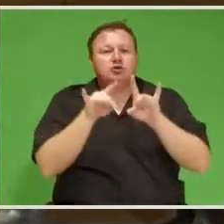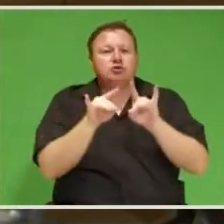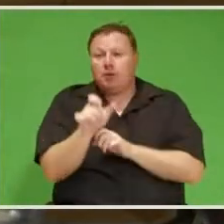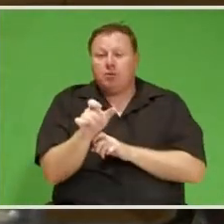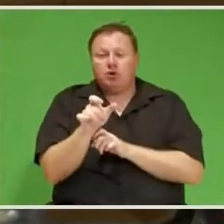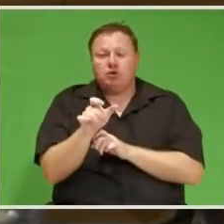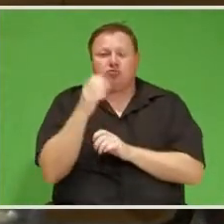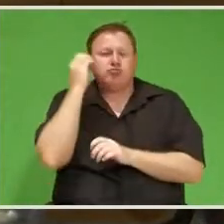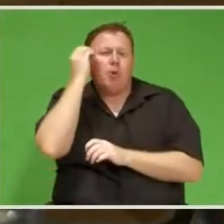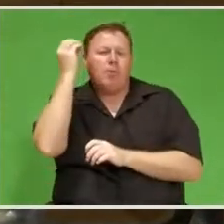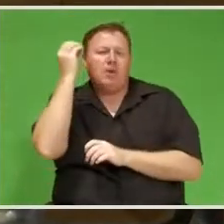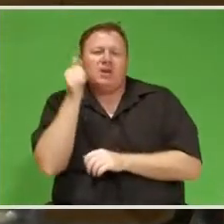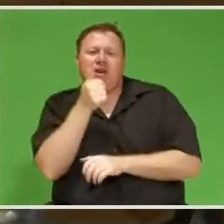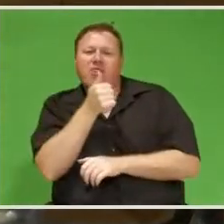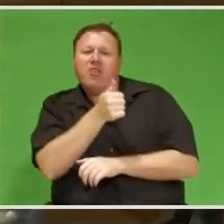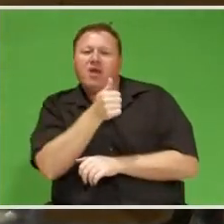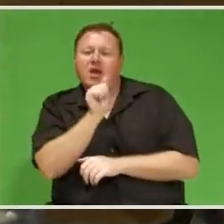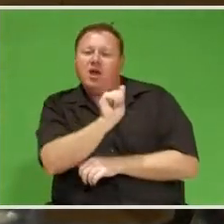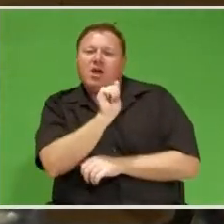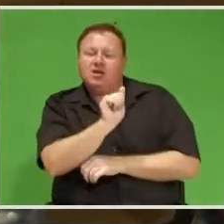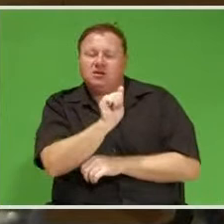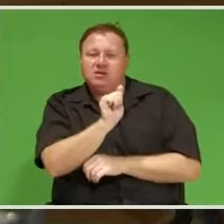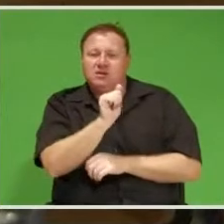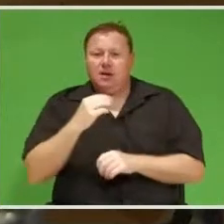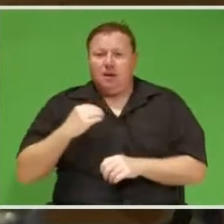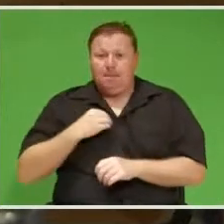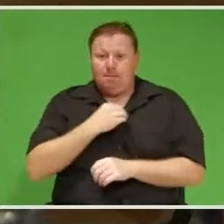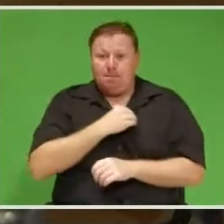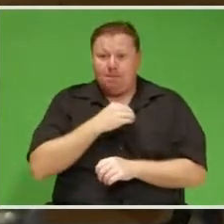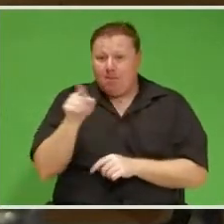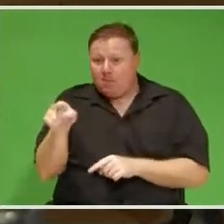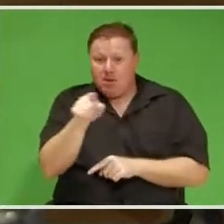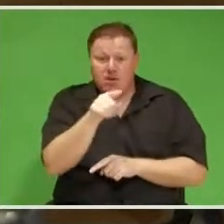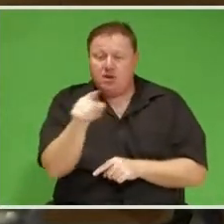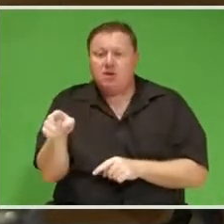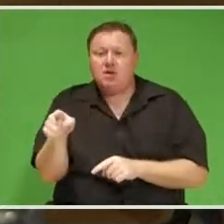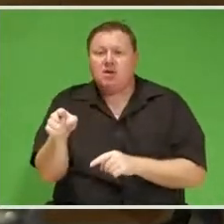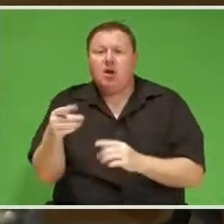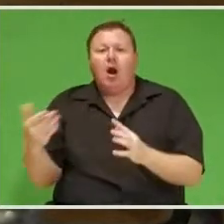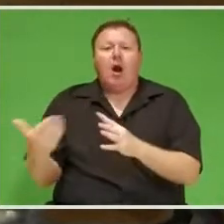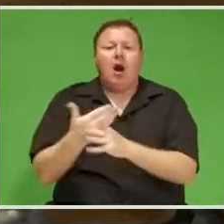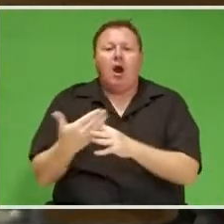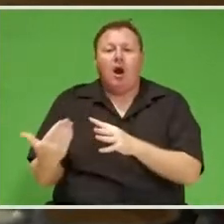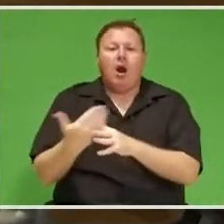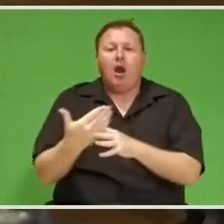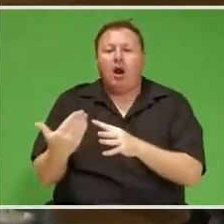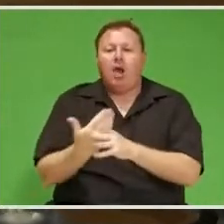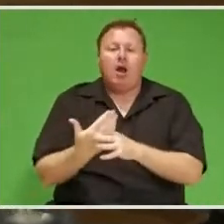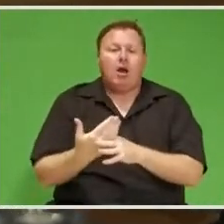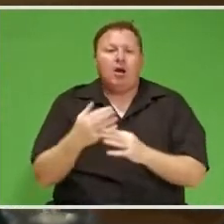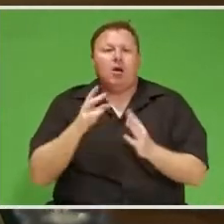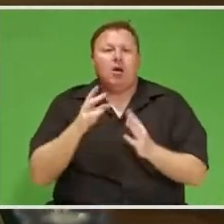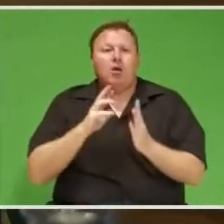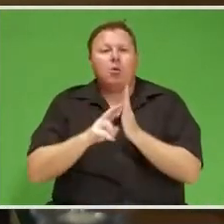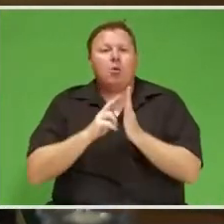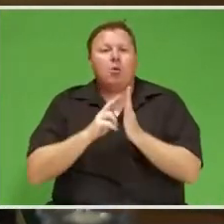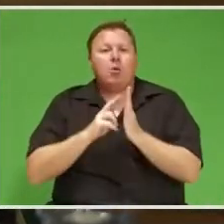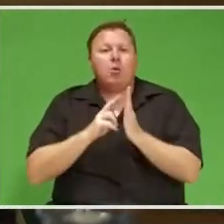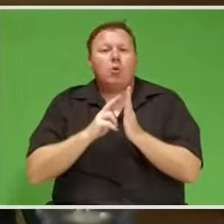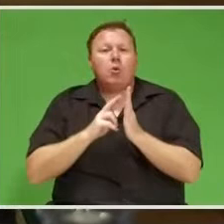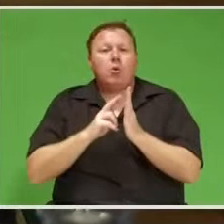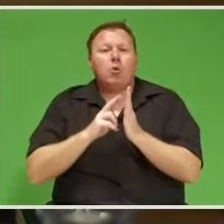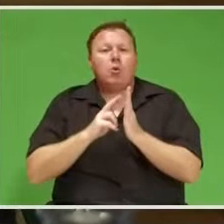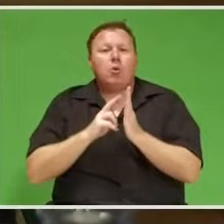the opinion that a member is deliberately contravening a provision of these rules, or that